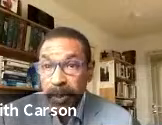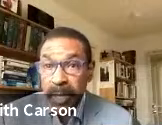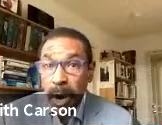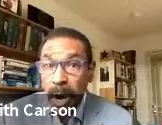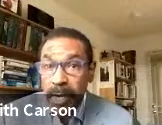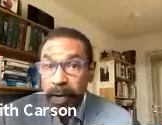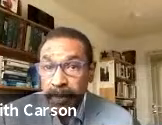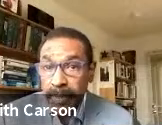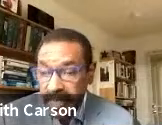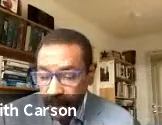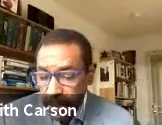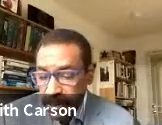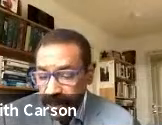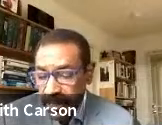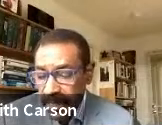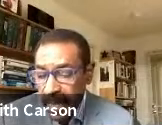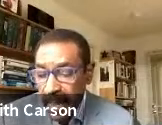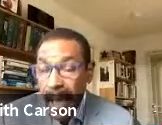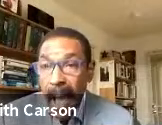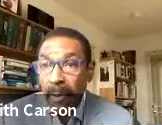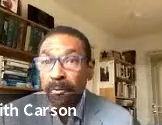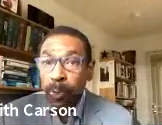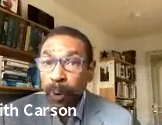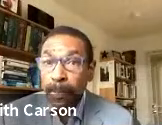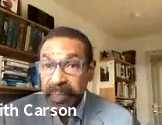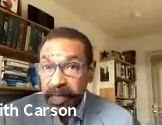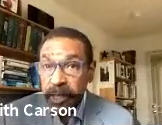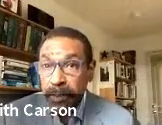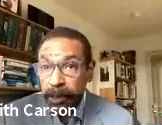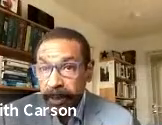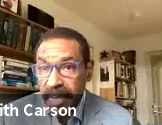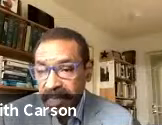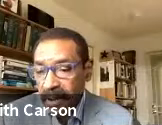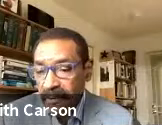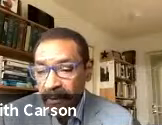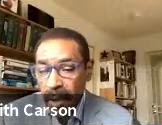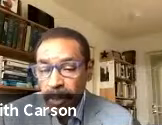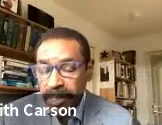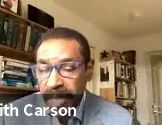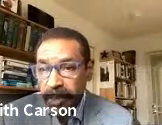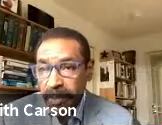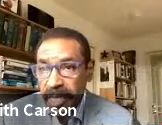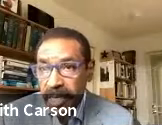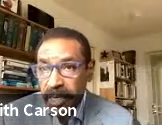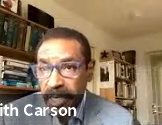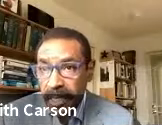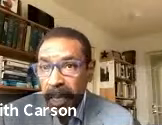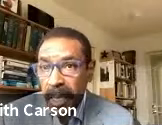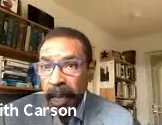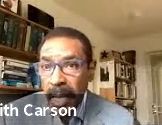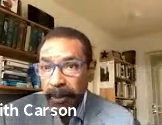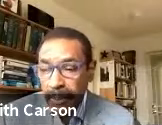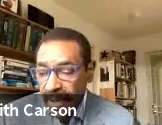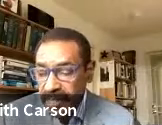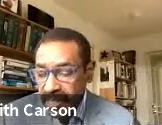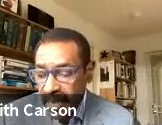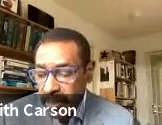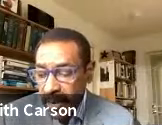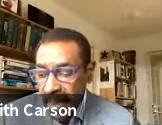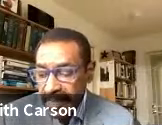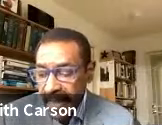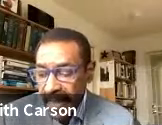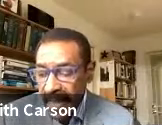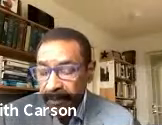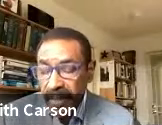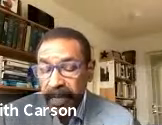that it's been hard as a business person. I'm a former business person myself. I've almost had as many years in the private